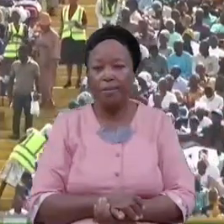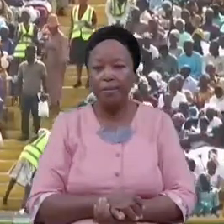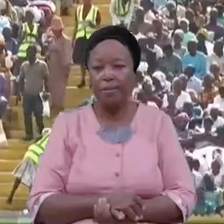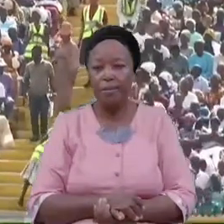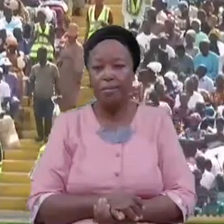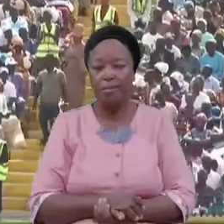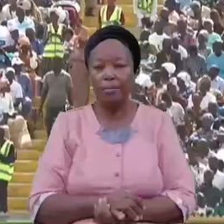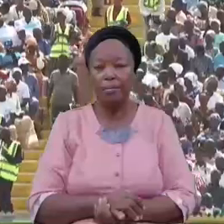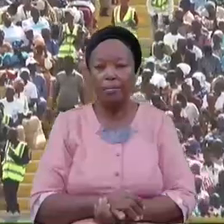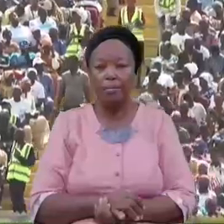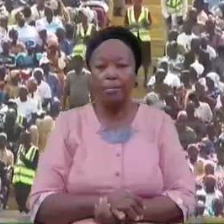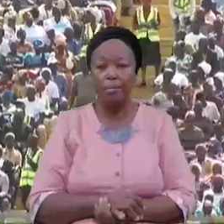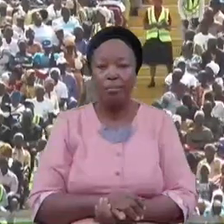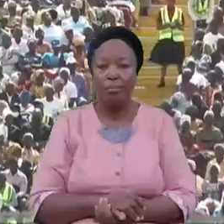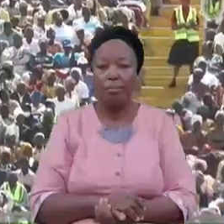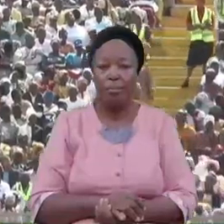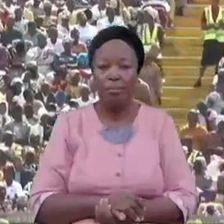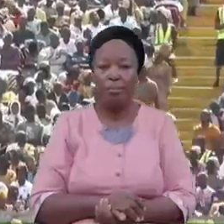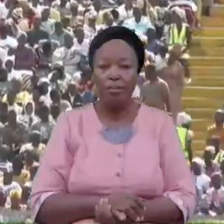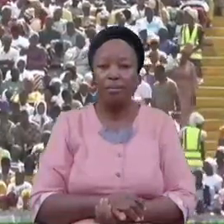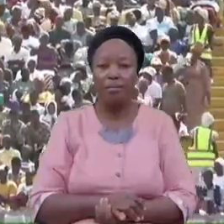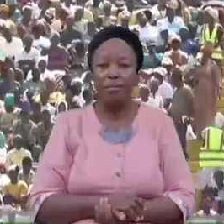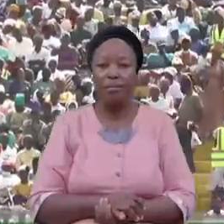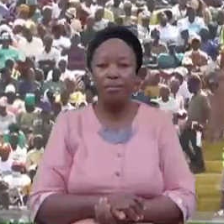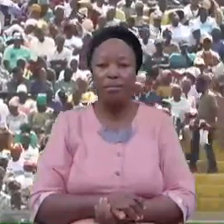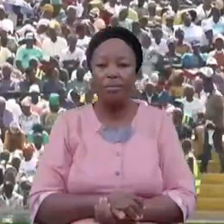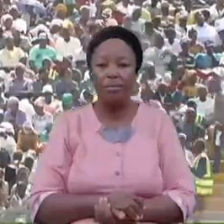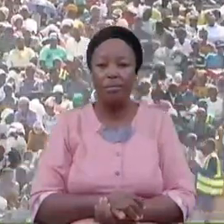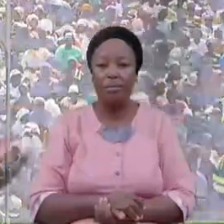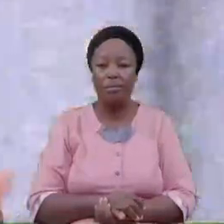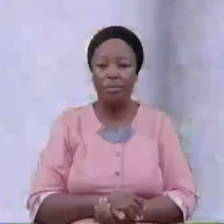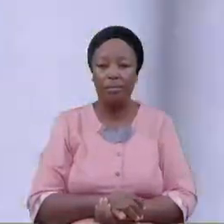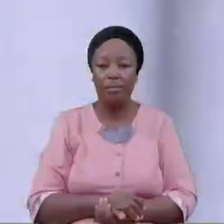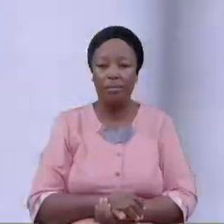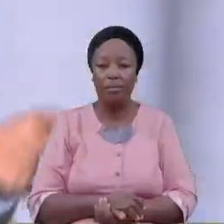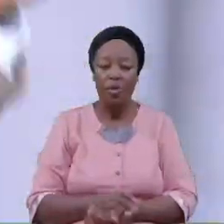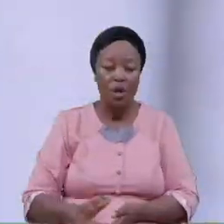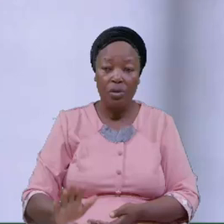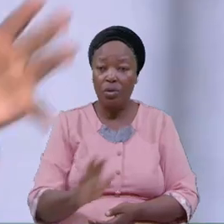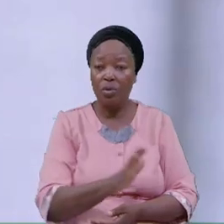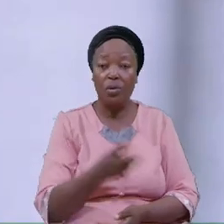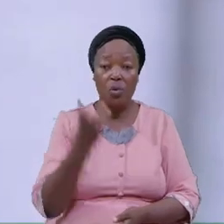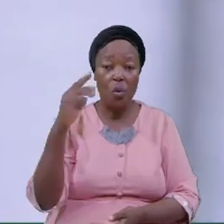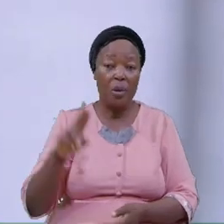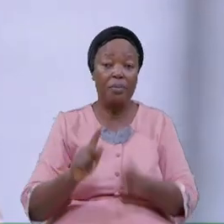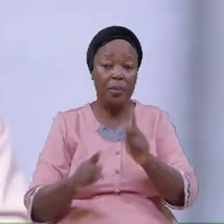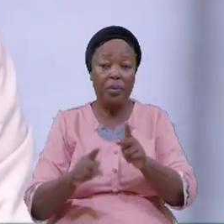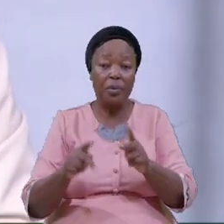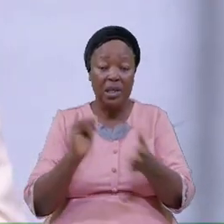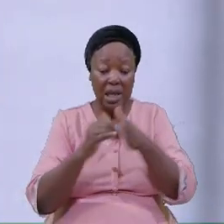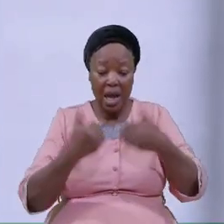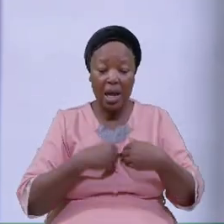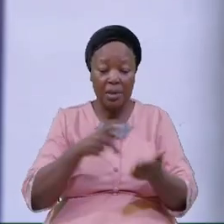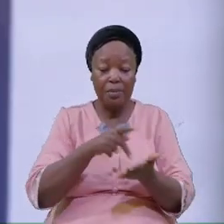toujours seul et il peut jouer à l'insensé pendant un moment. Those were people that had pure hearts. Voici donc